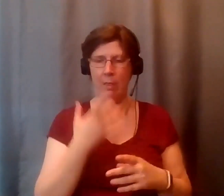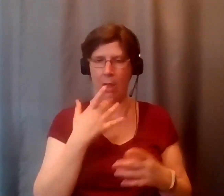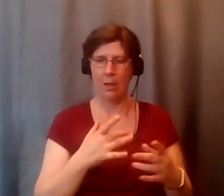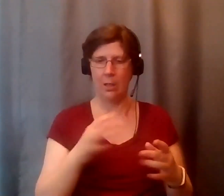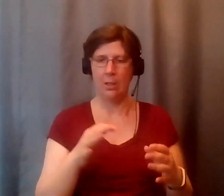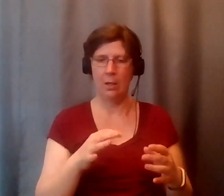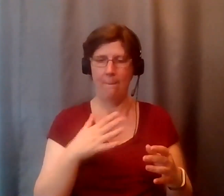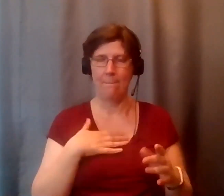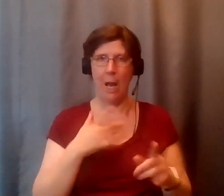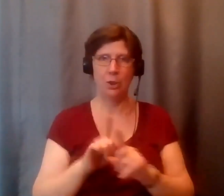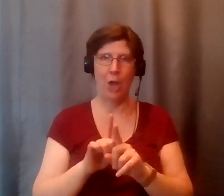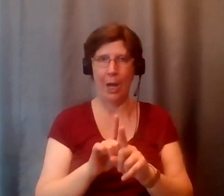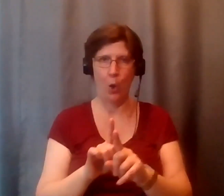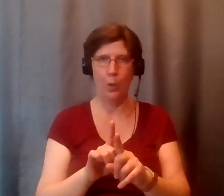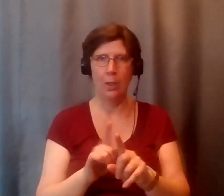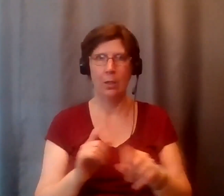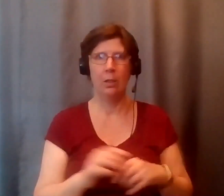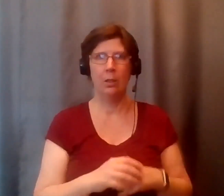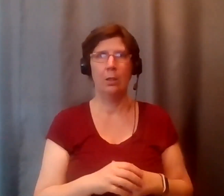My shadow